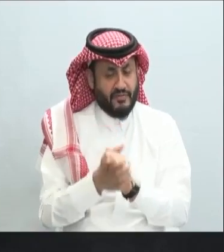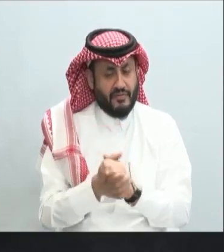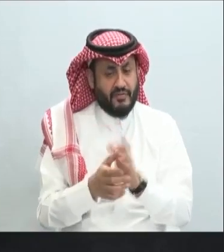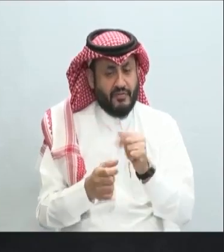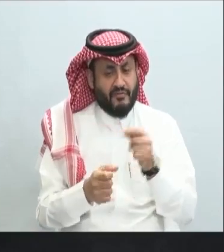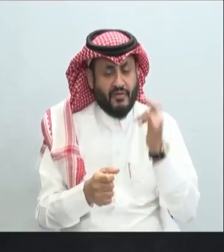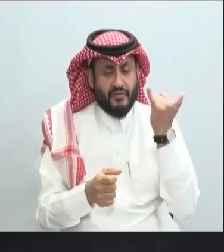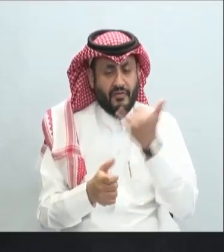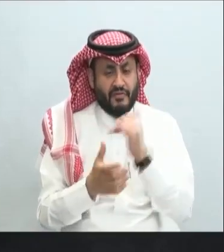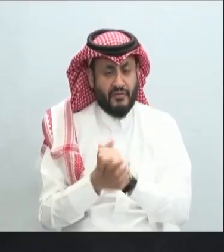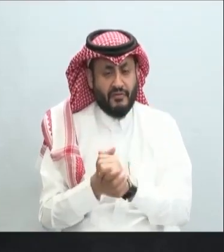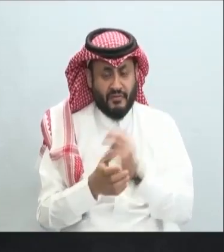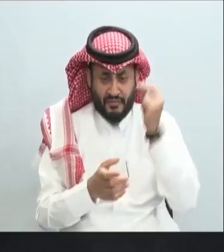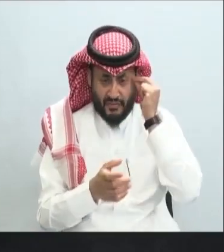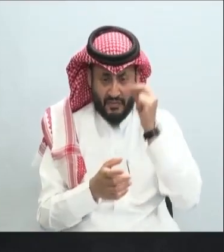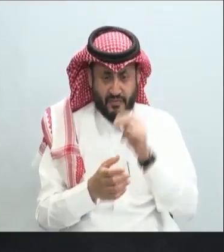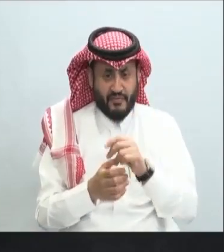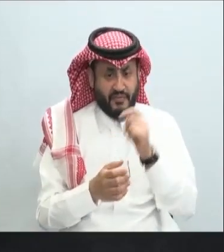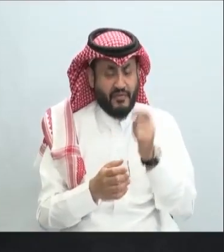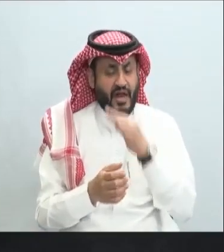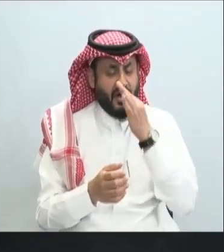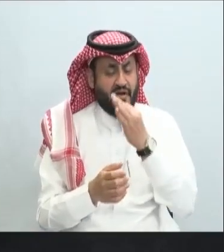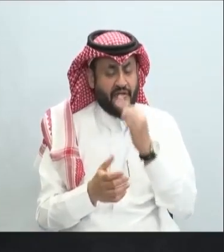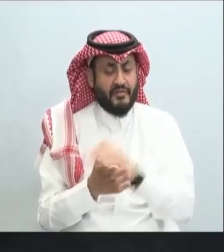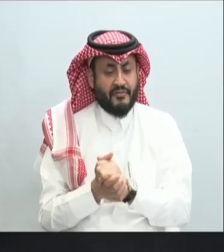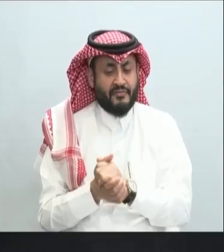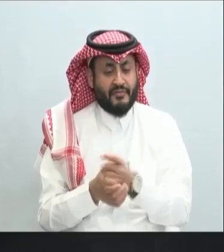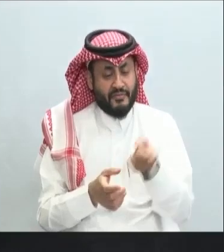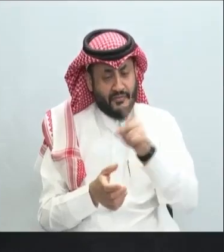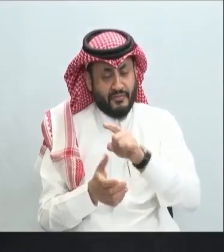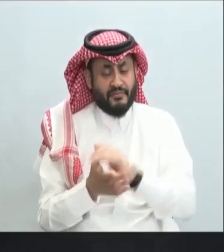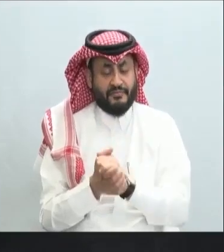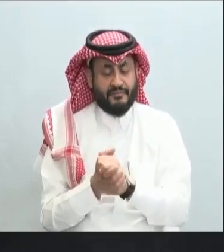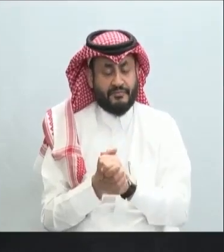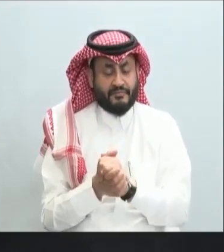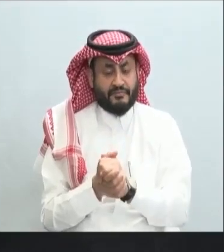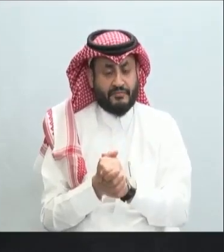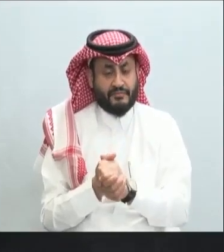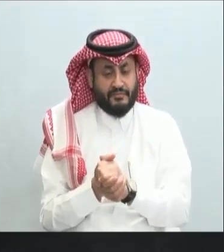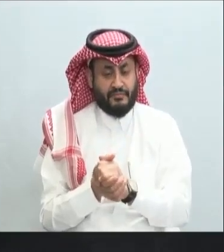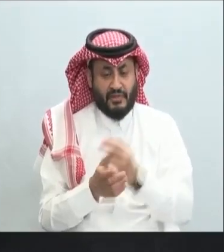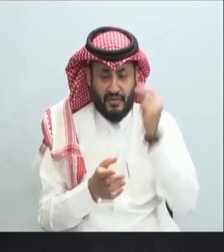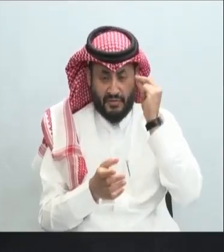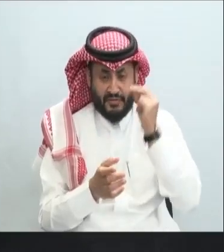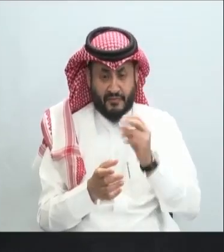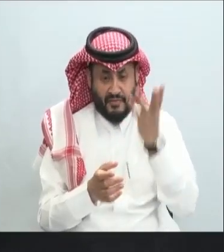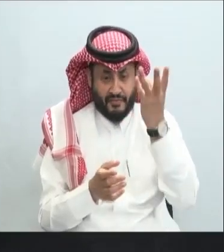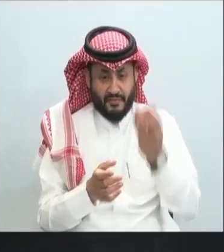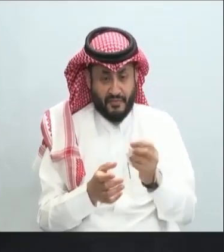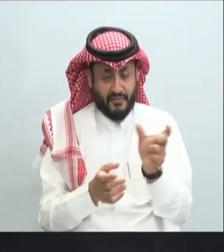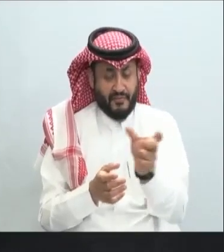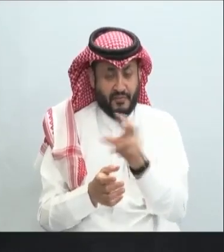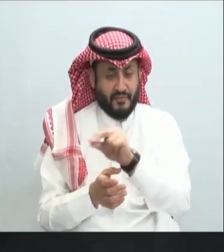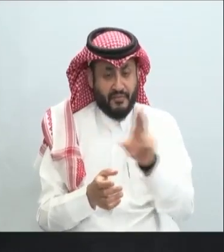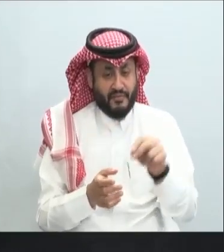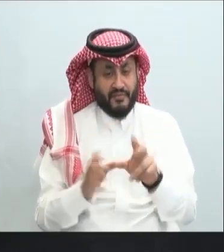only important that we can make the sound of these letters, but also we can memorize words